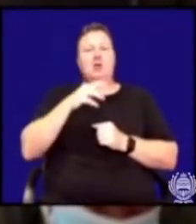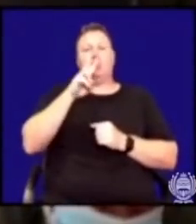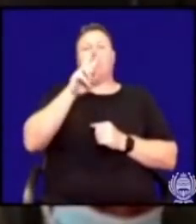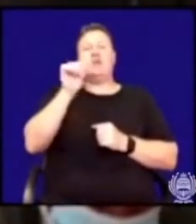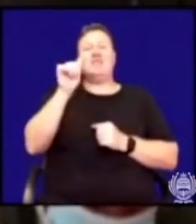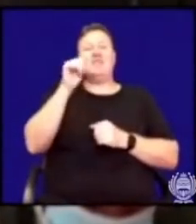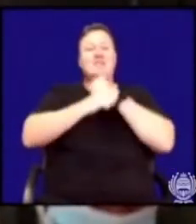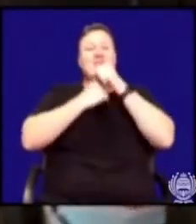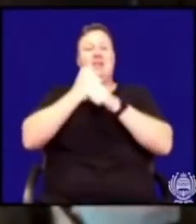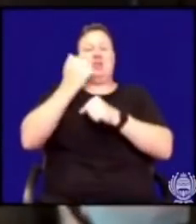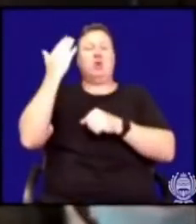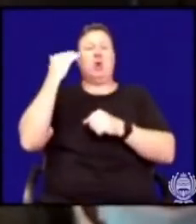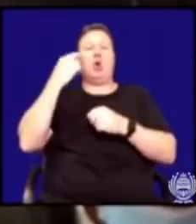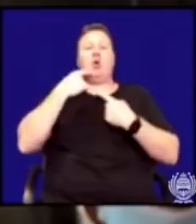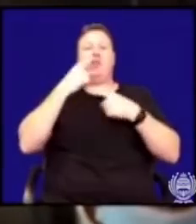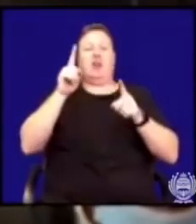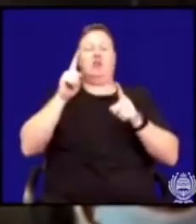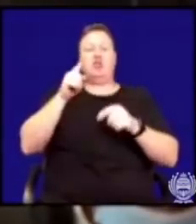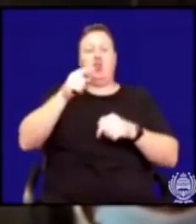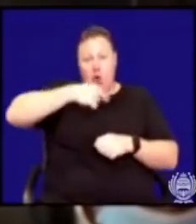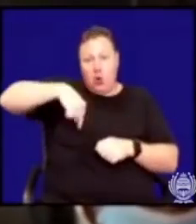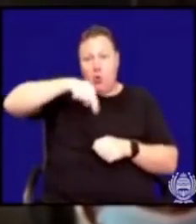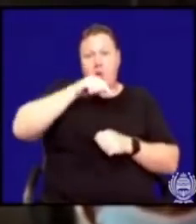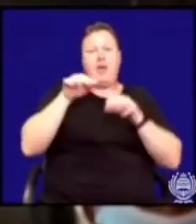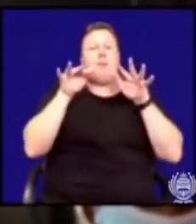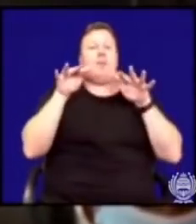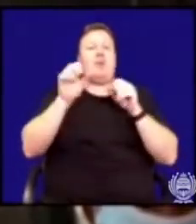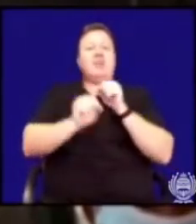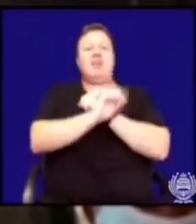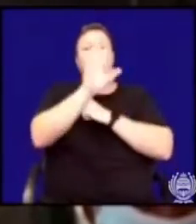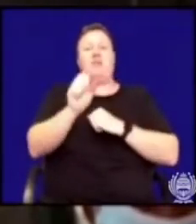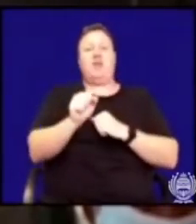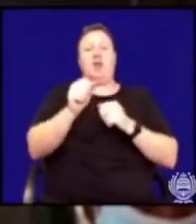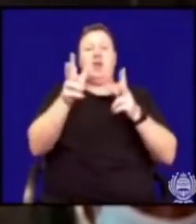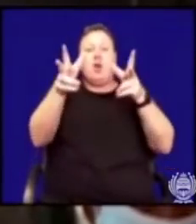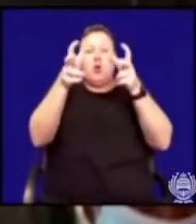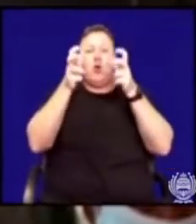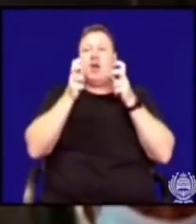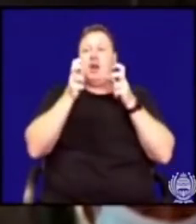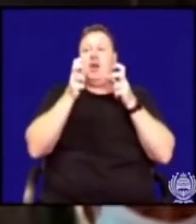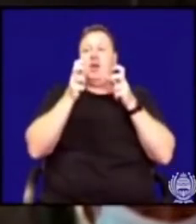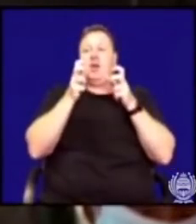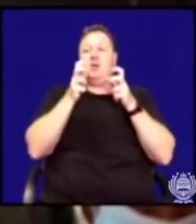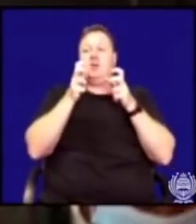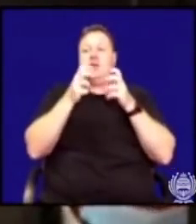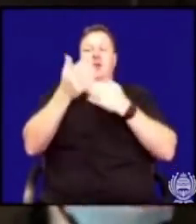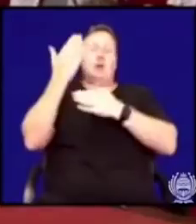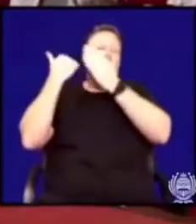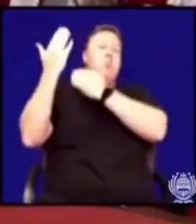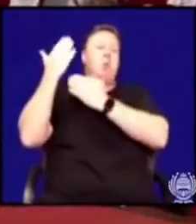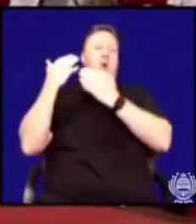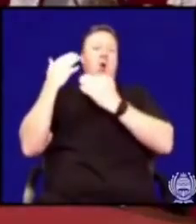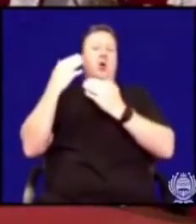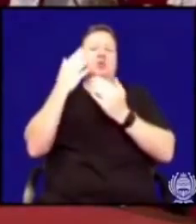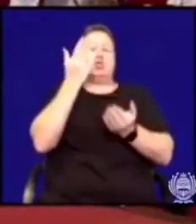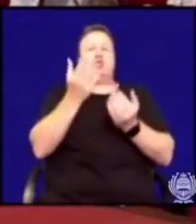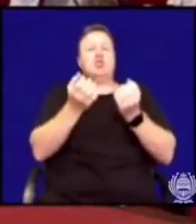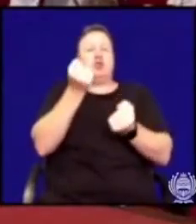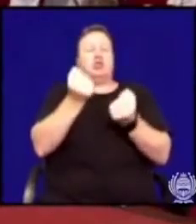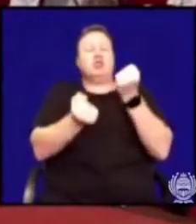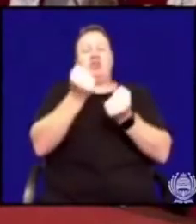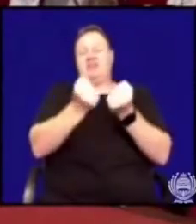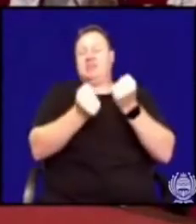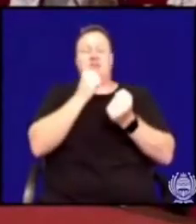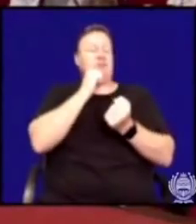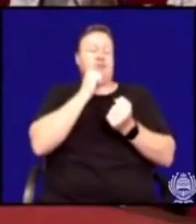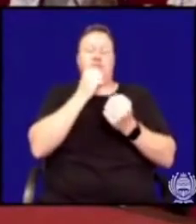ago. We, the people of South Africa, recognize the injustices of the past, honor those who suffered